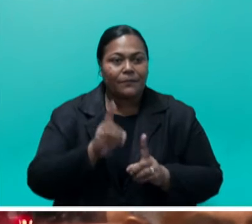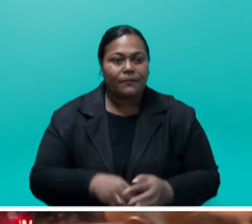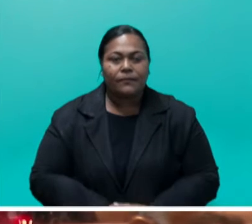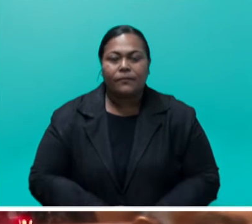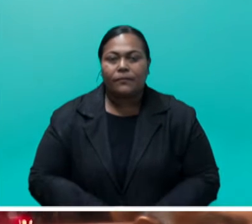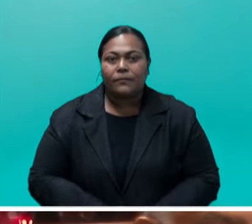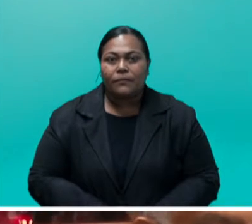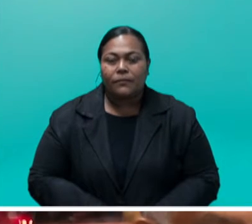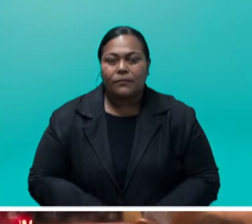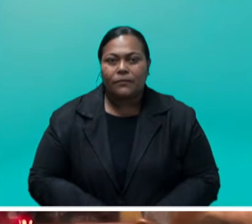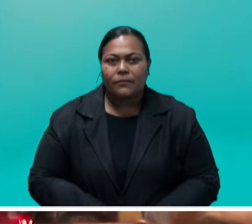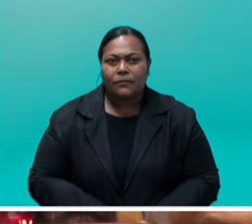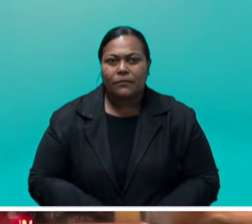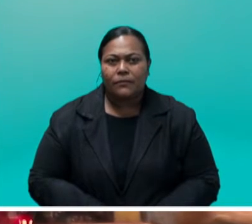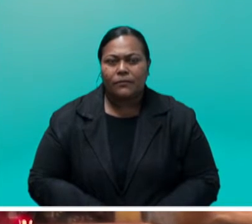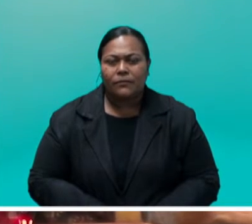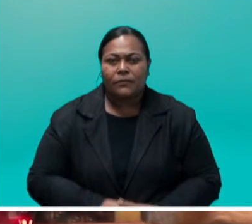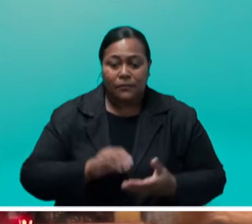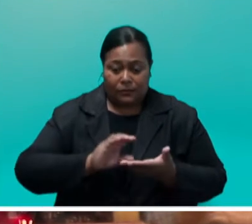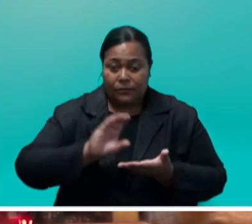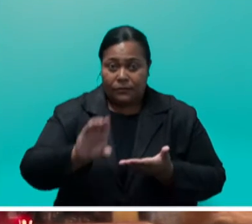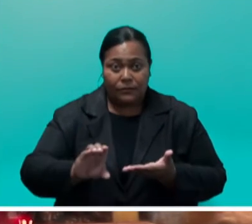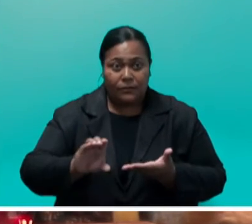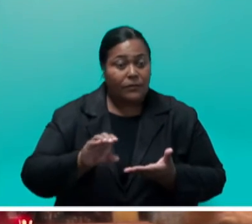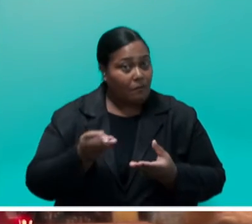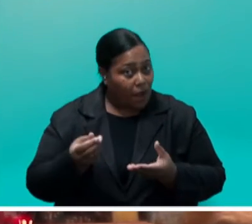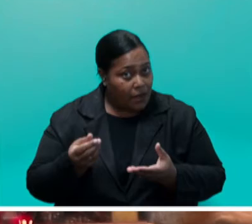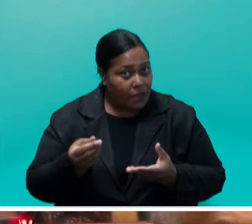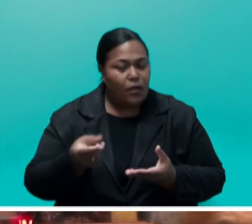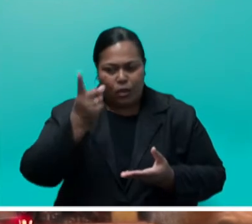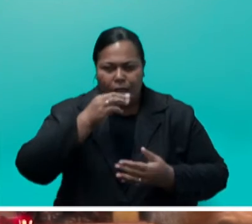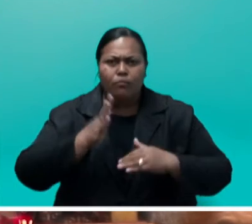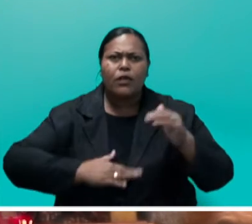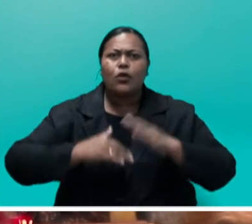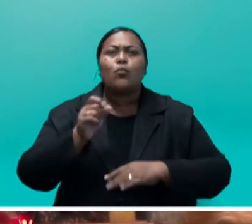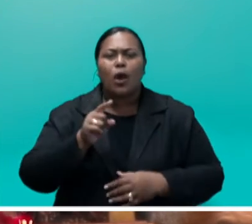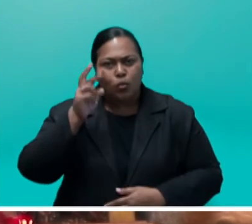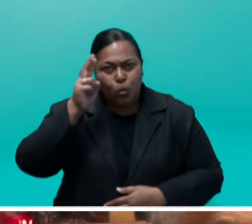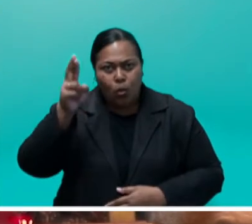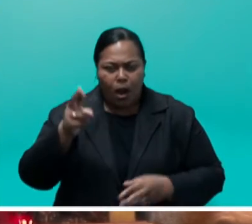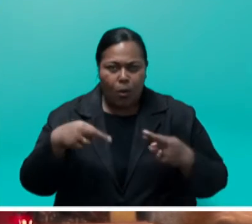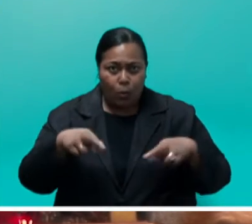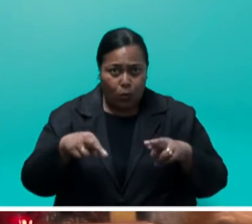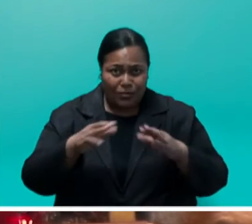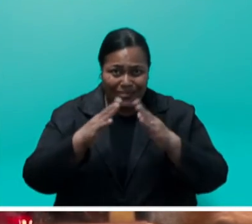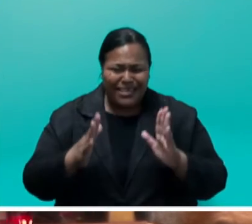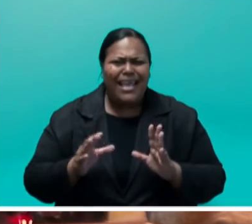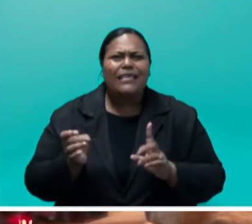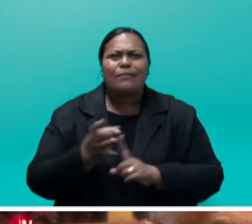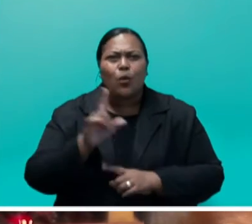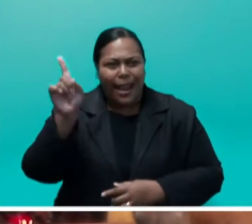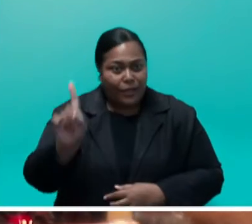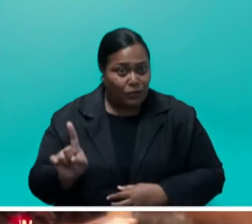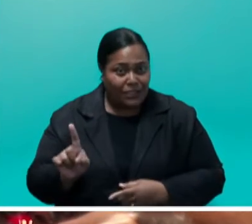Putting in the necessary financial investment to build rural infrastructure, especially in energy, transport,